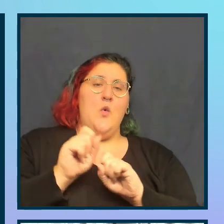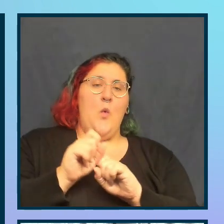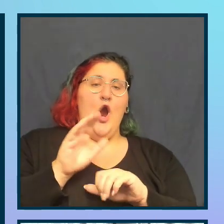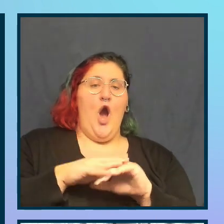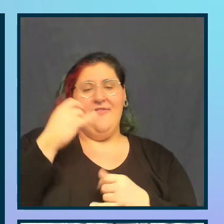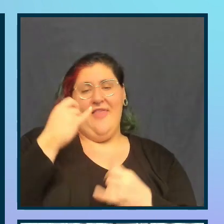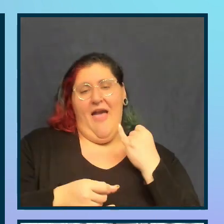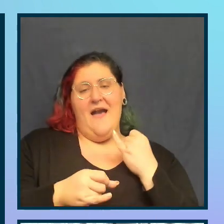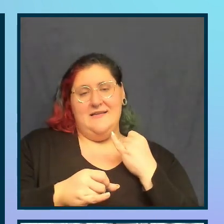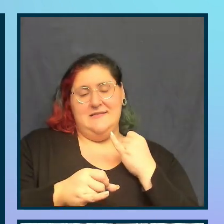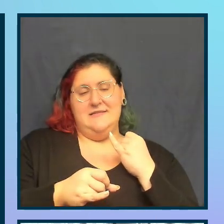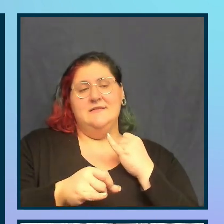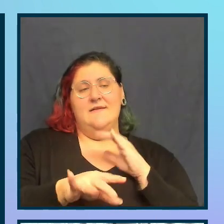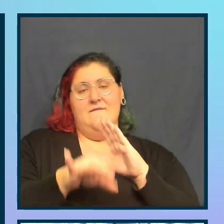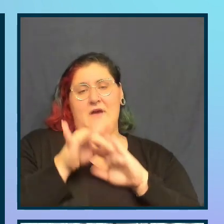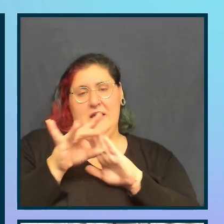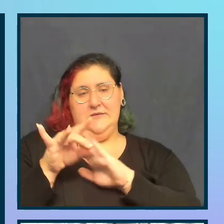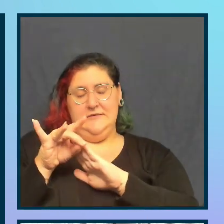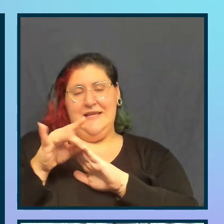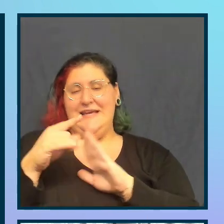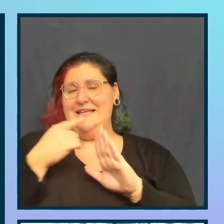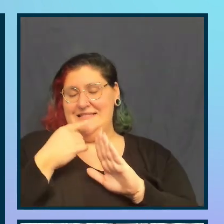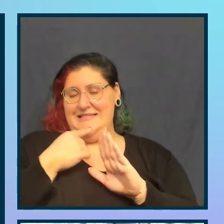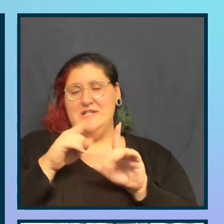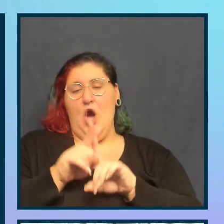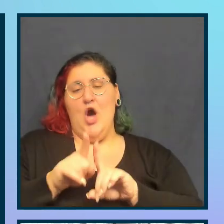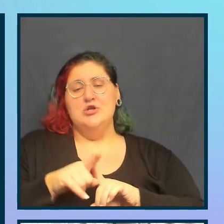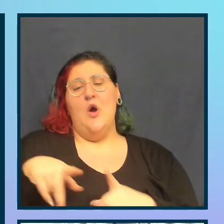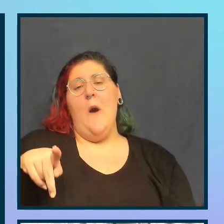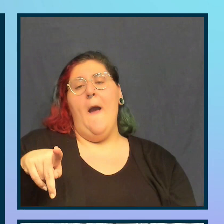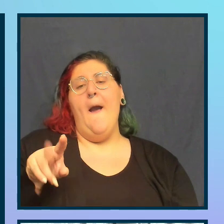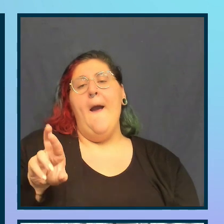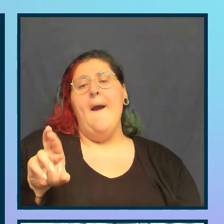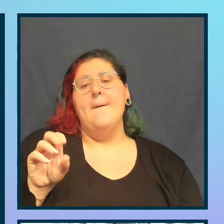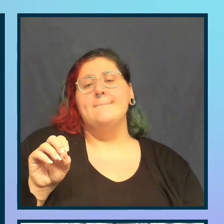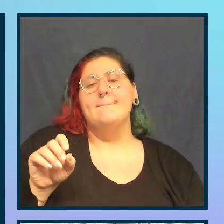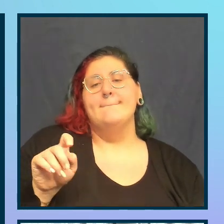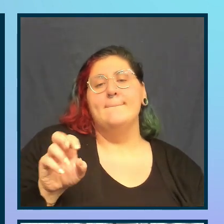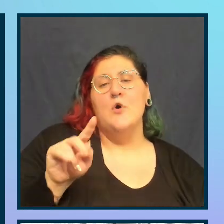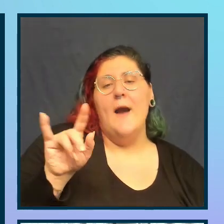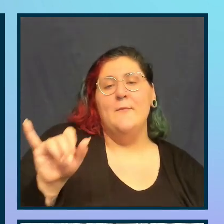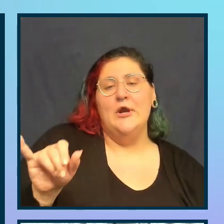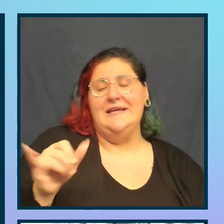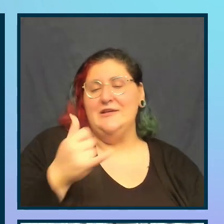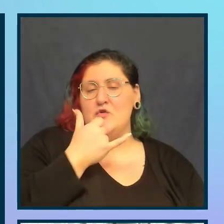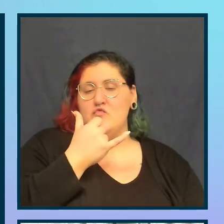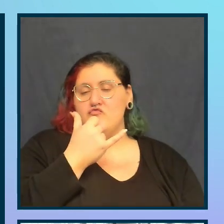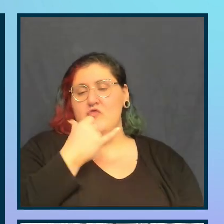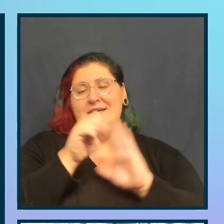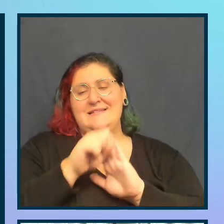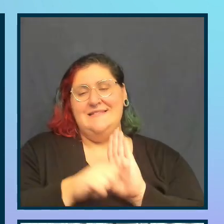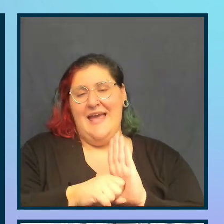also telling me that it's incorrect state or property. I can see it's the same element. Now to solve this issue, you need to apply the following states